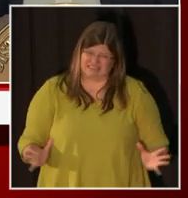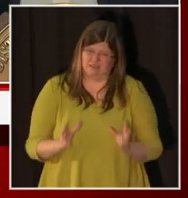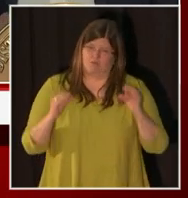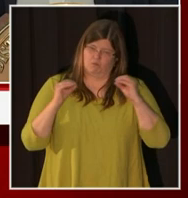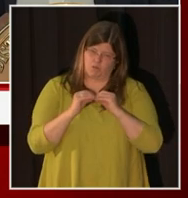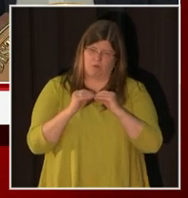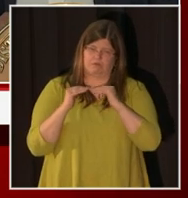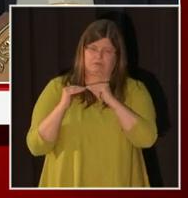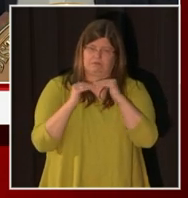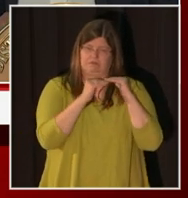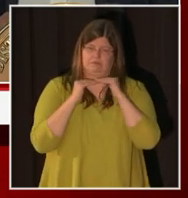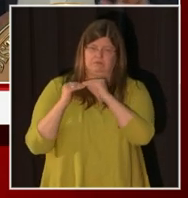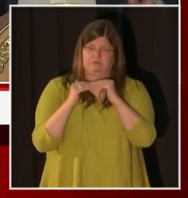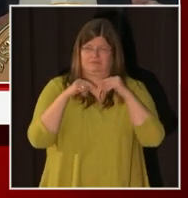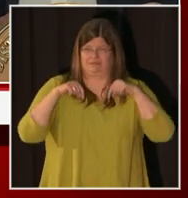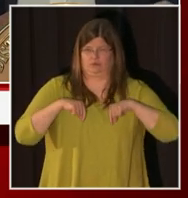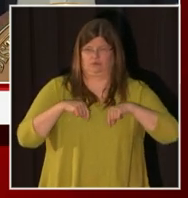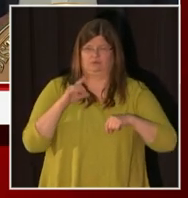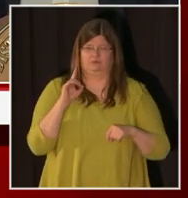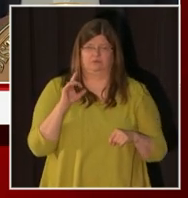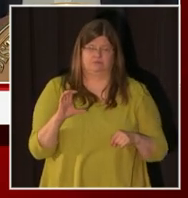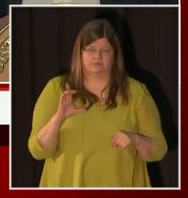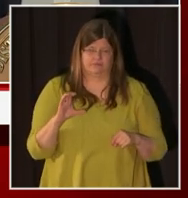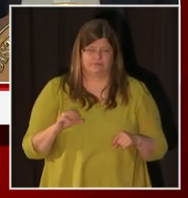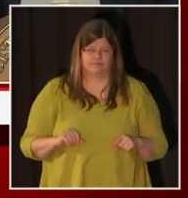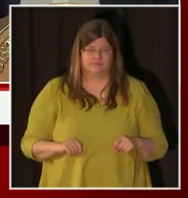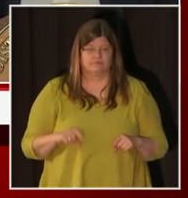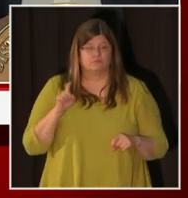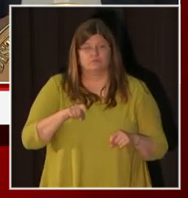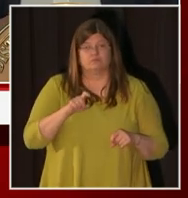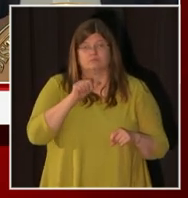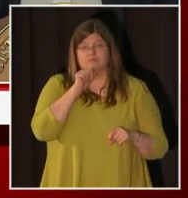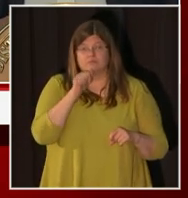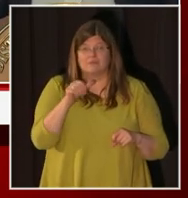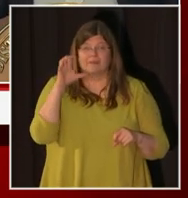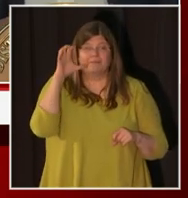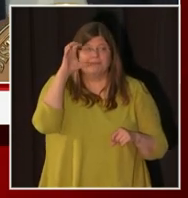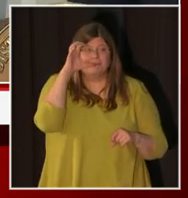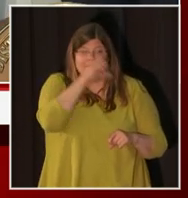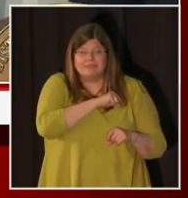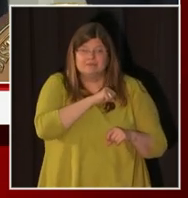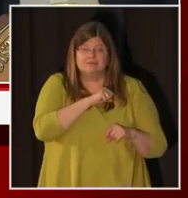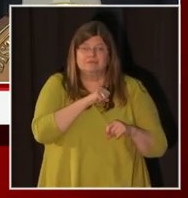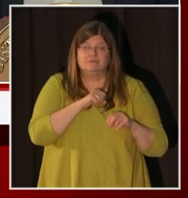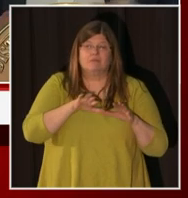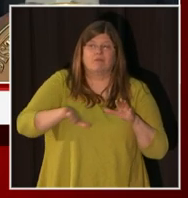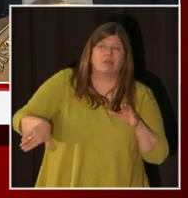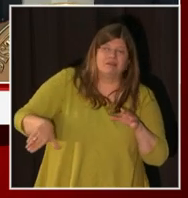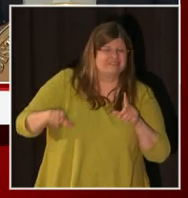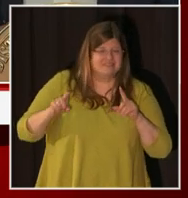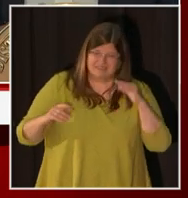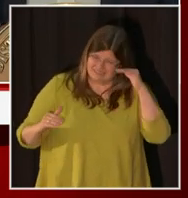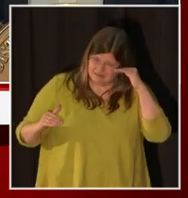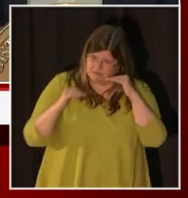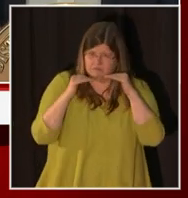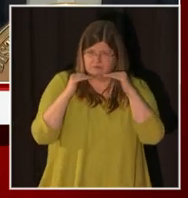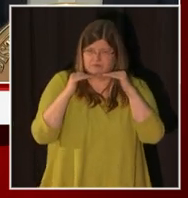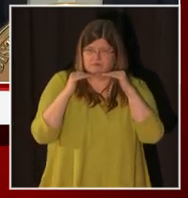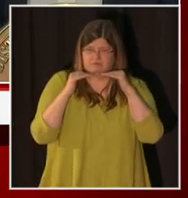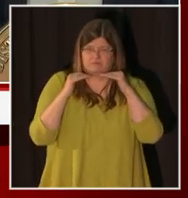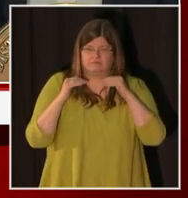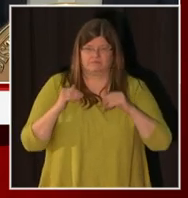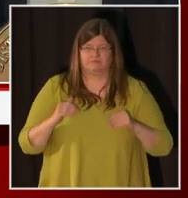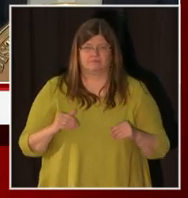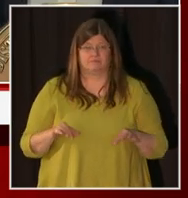not let this opportunity pass us by. It's also important to me that our plans